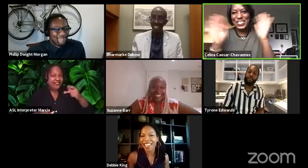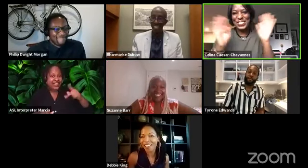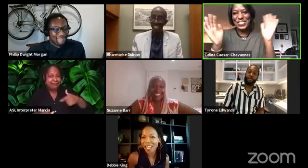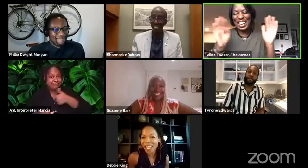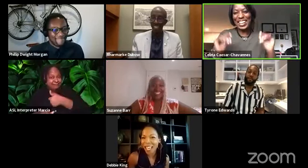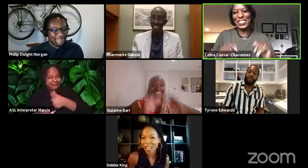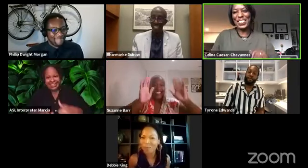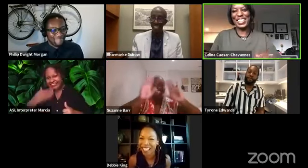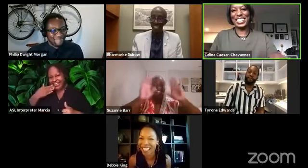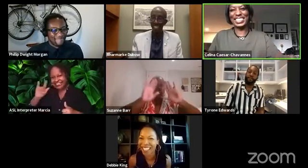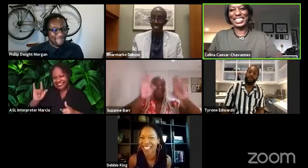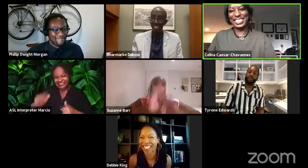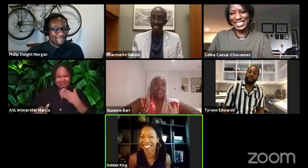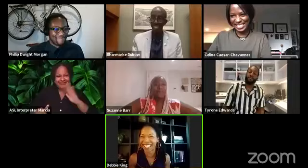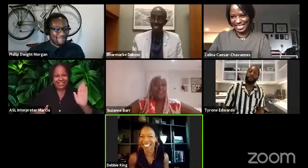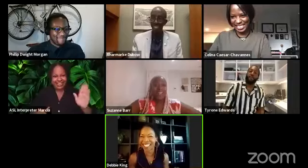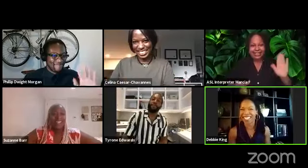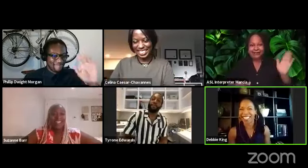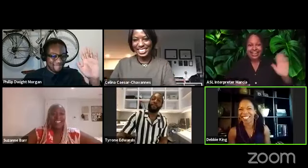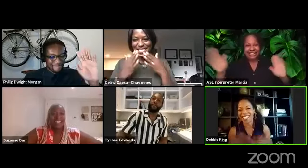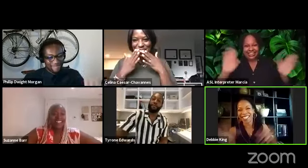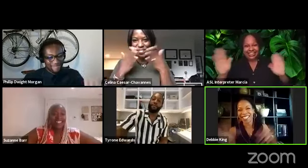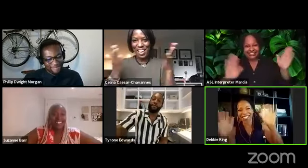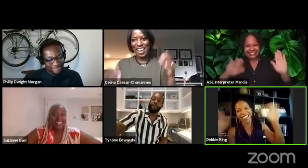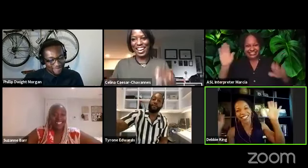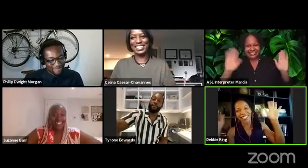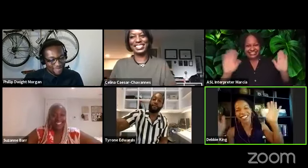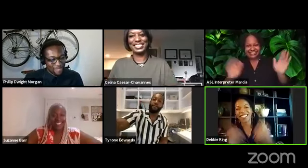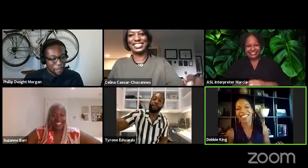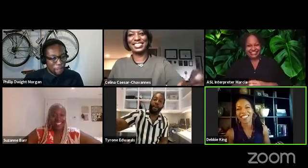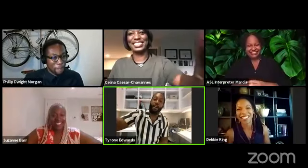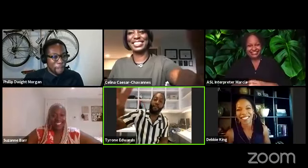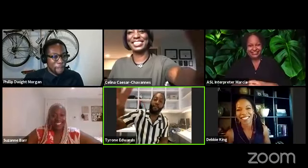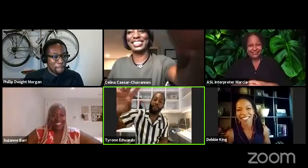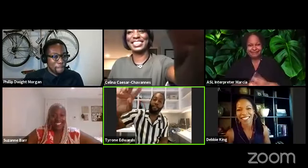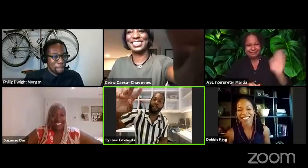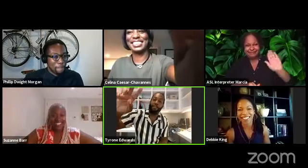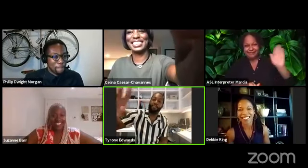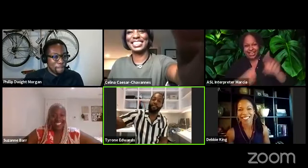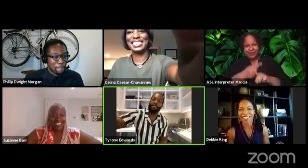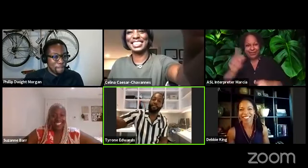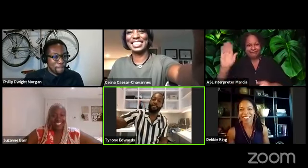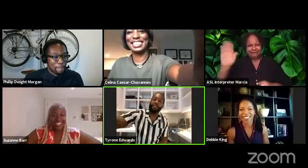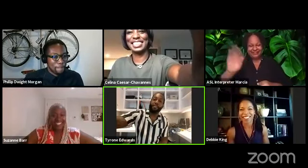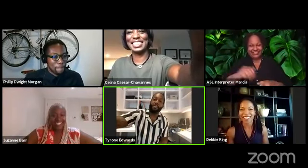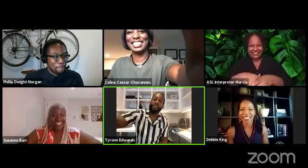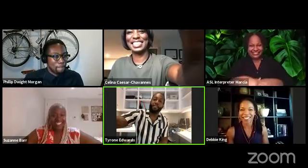Thank you, Phillip. Bye, everyone. Bye, everyone.